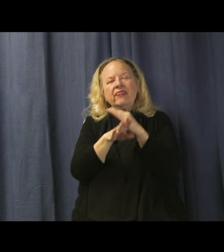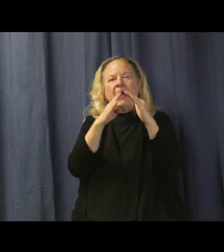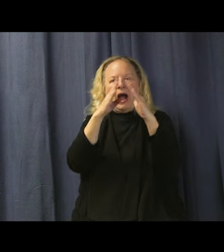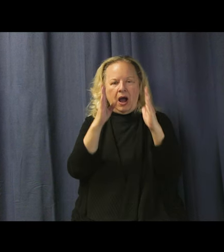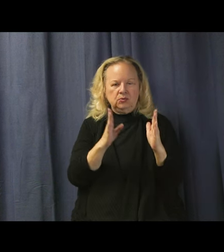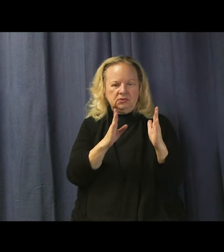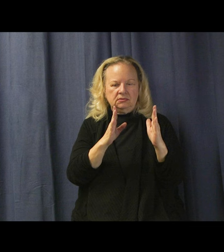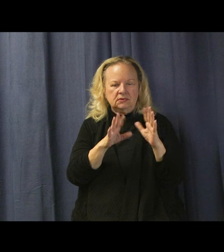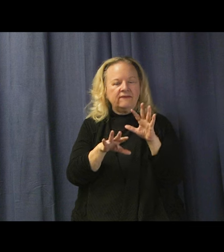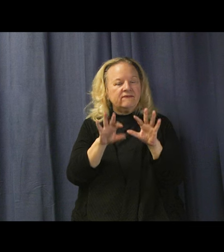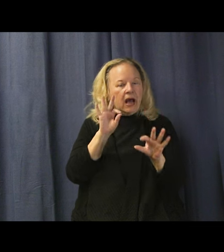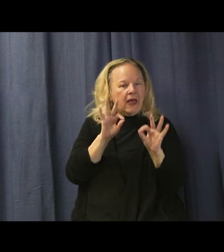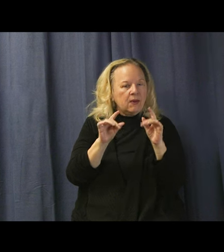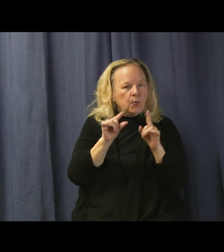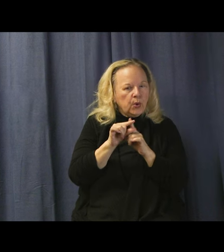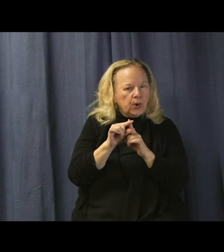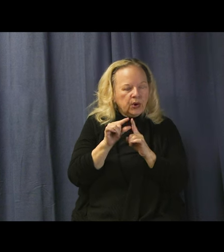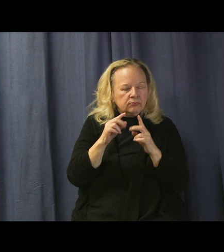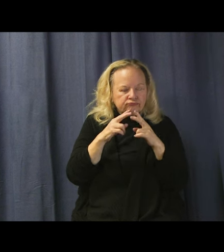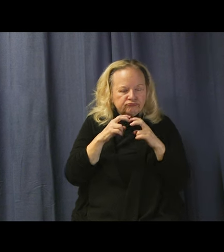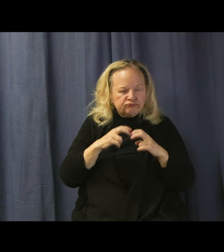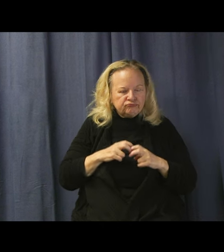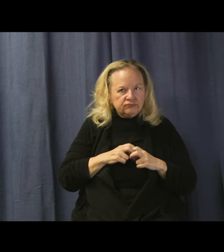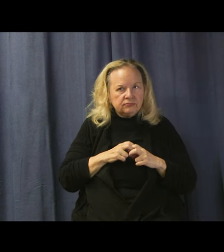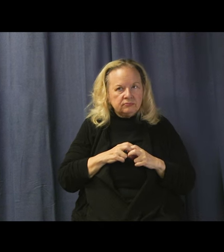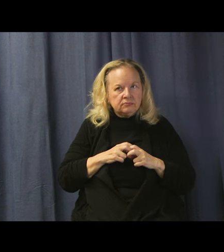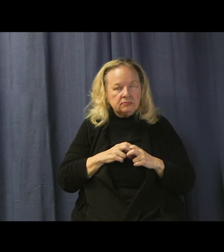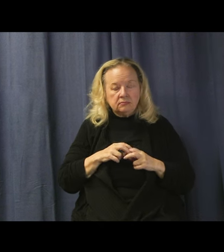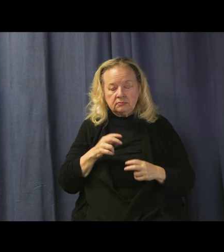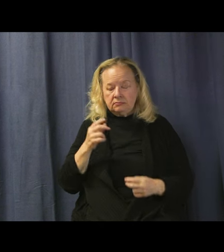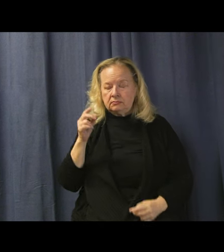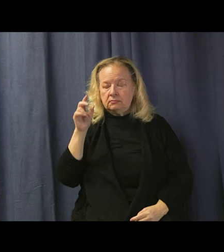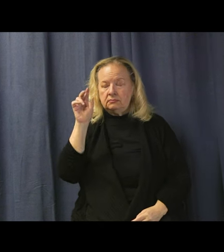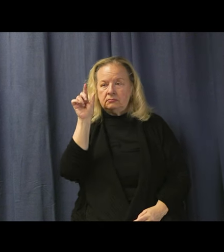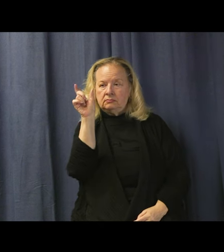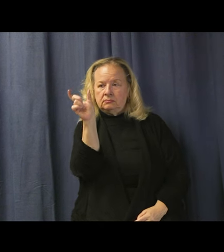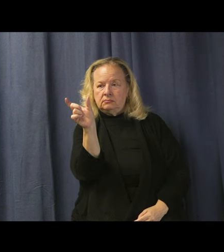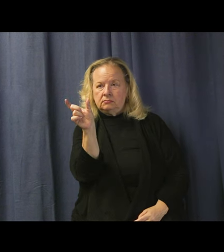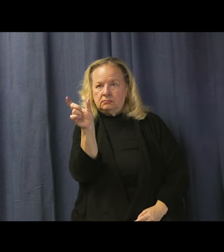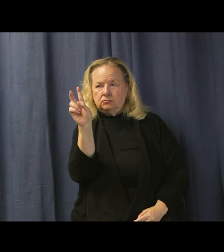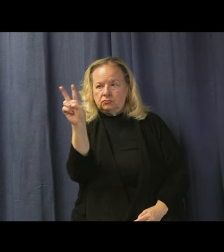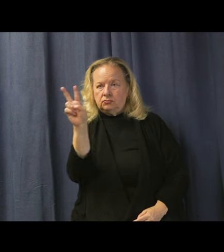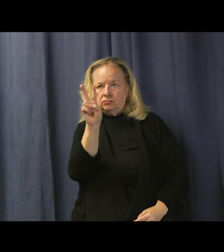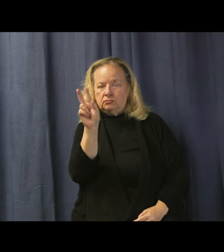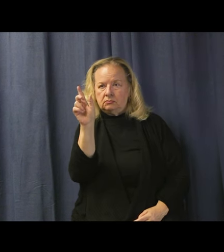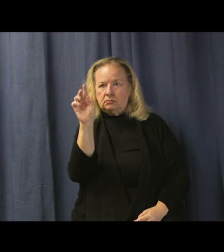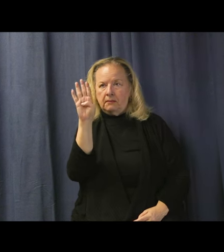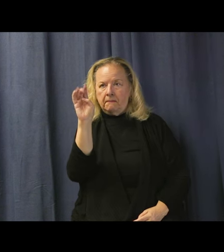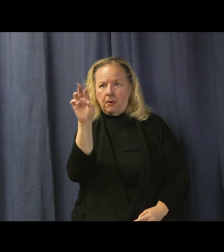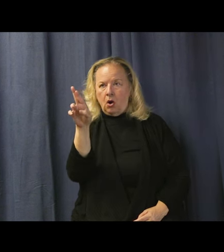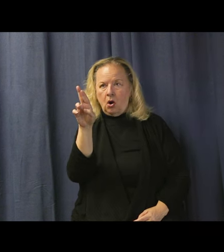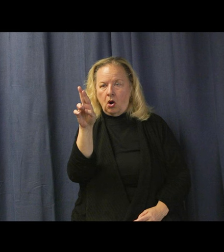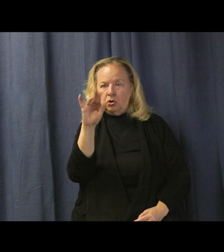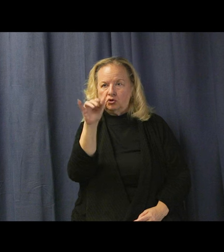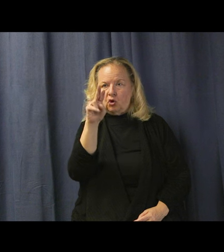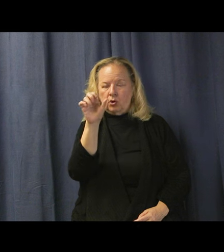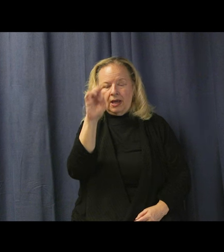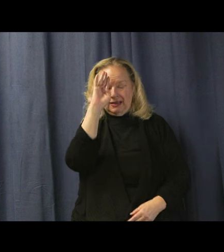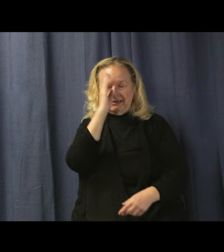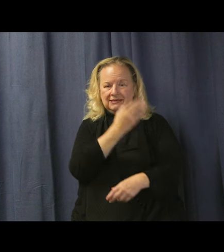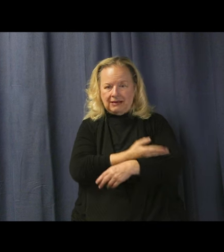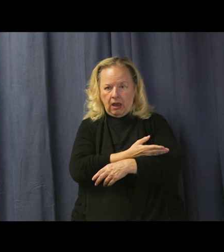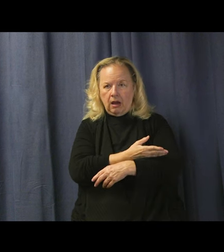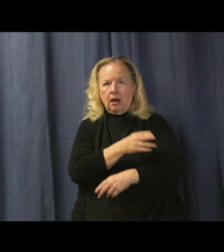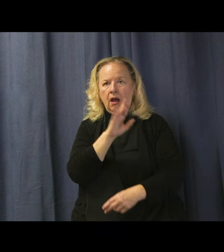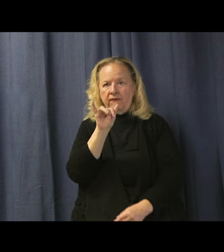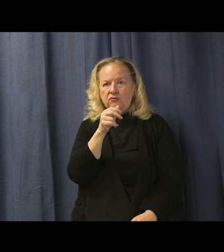the word Bereshit. Here we go. The first two letters, bar. Bar Jonah, son of Jonah. Bar means